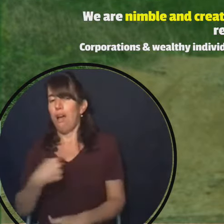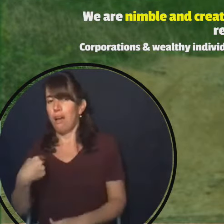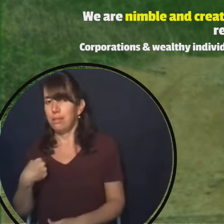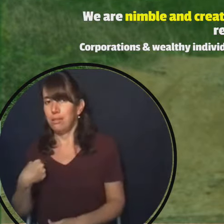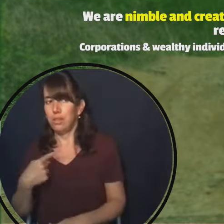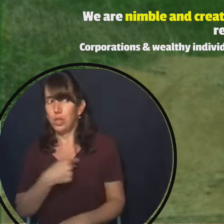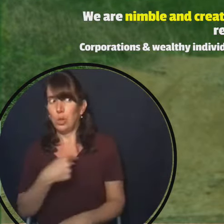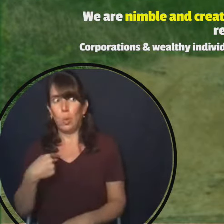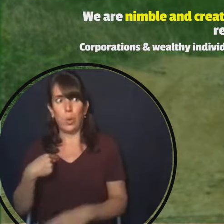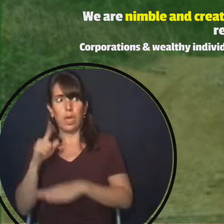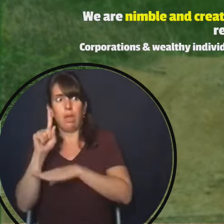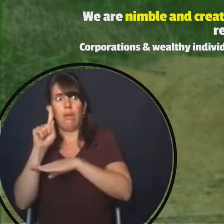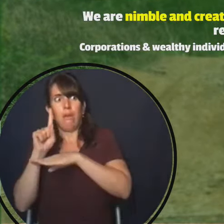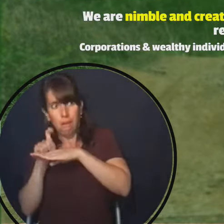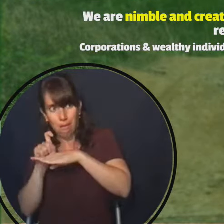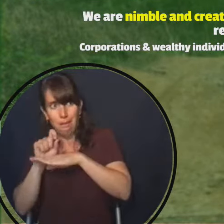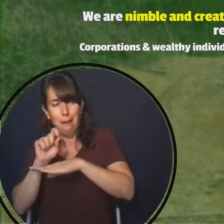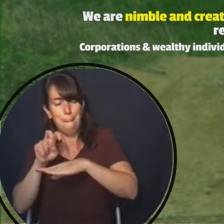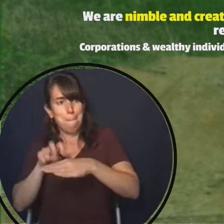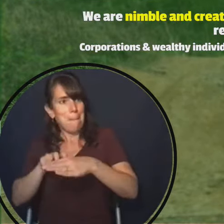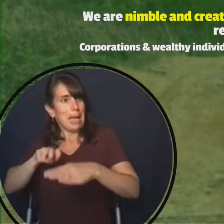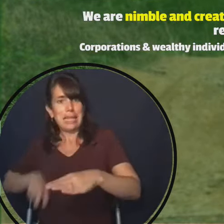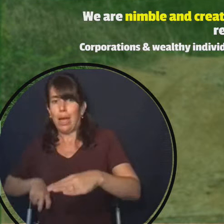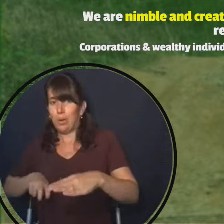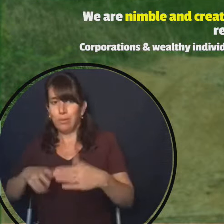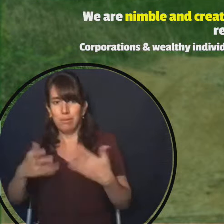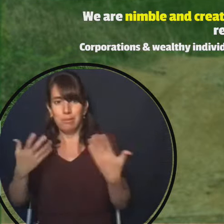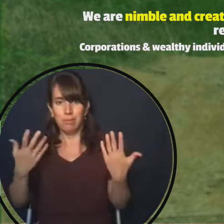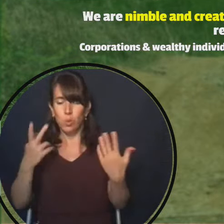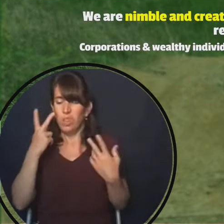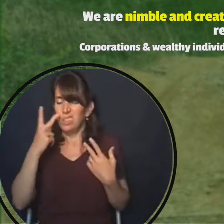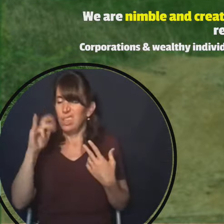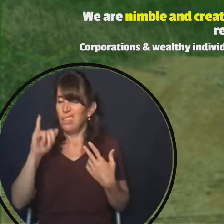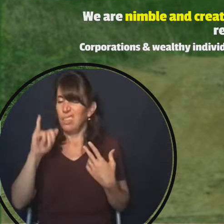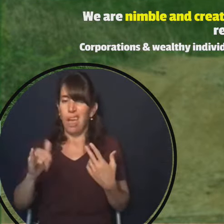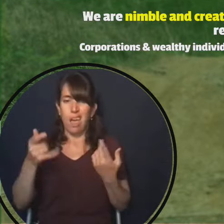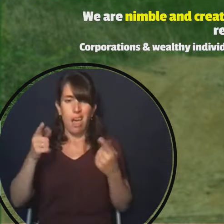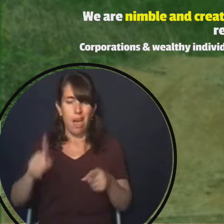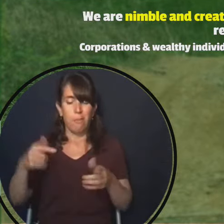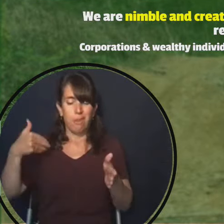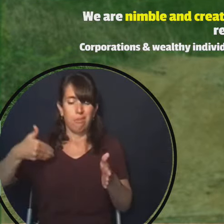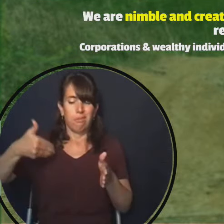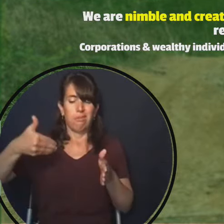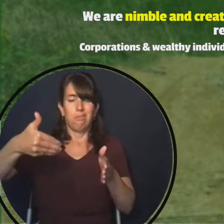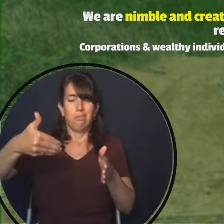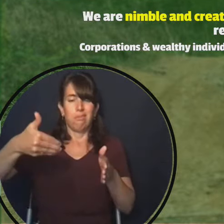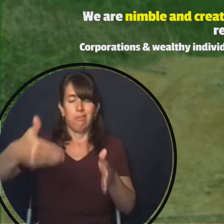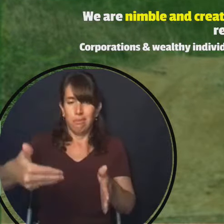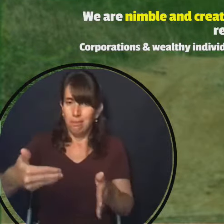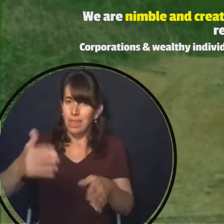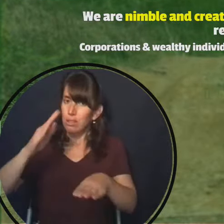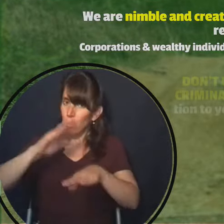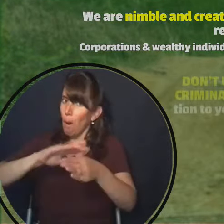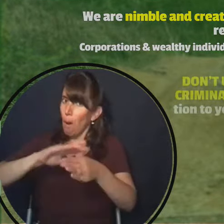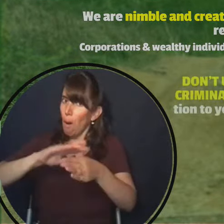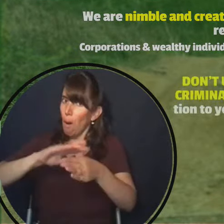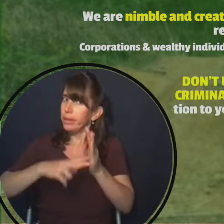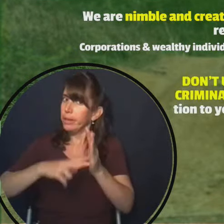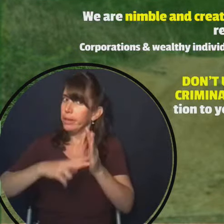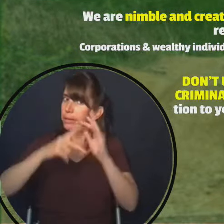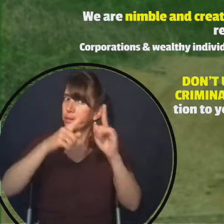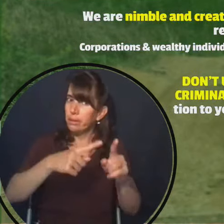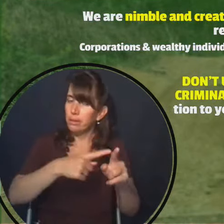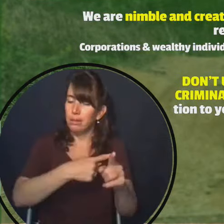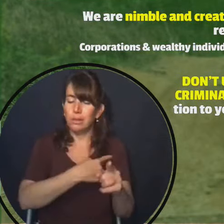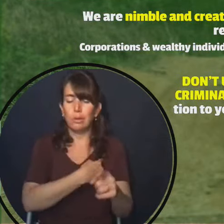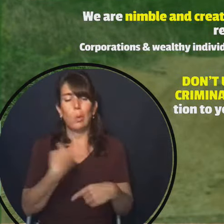historical grounding of when we've seen this happen, you know, over decades and decades. It's intentional. And so we have to really be, you